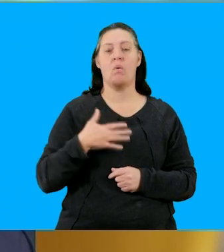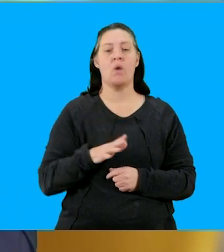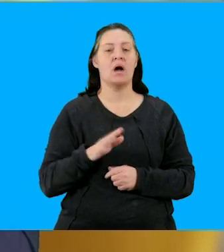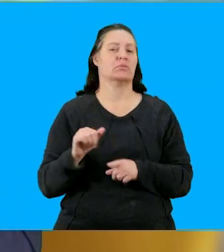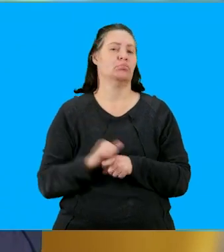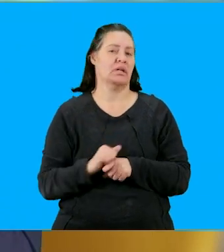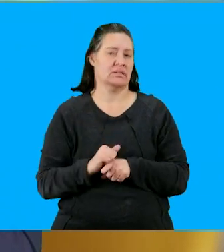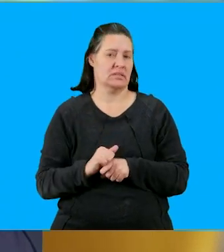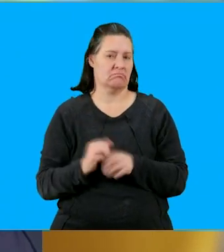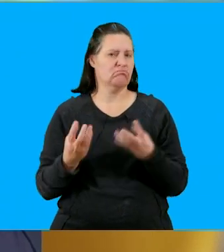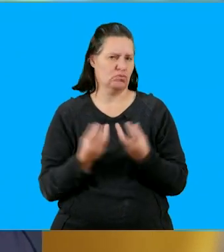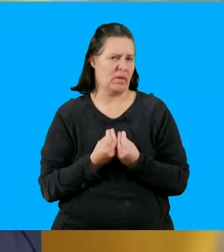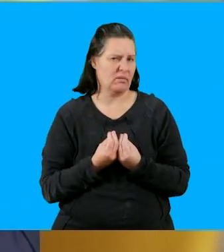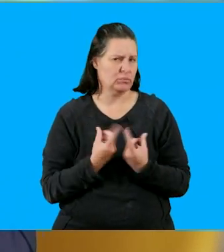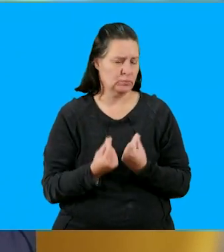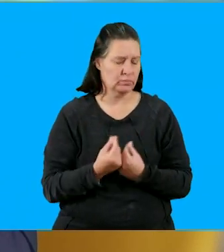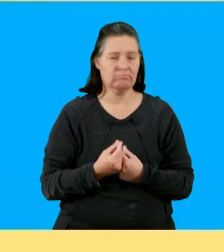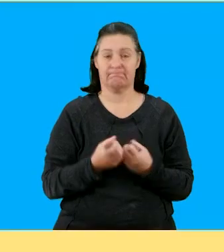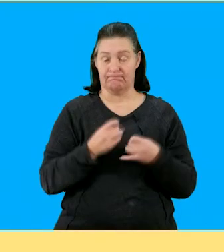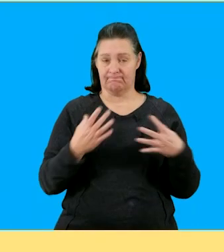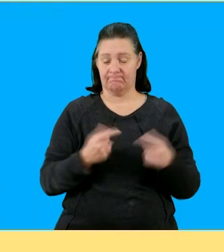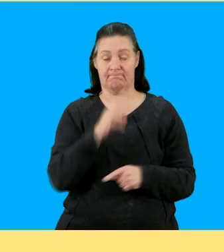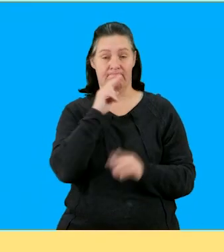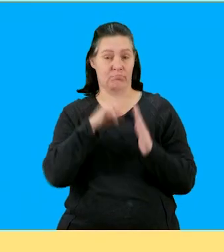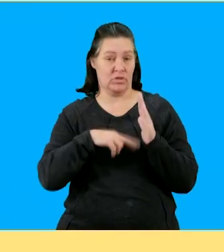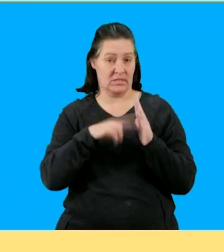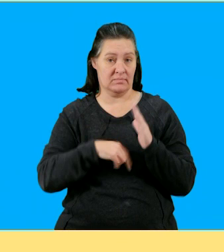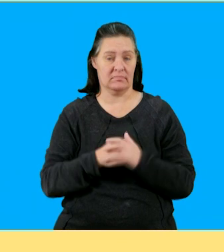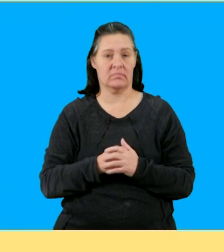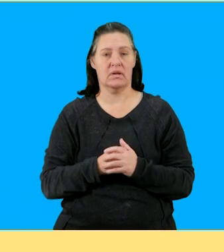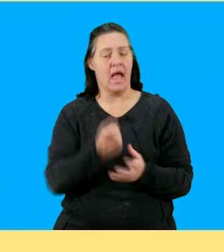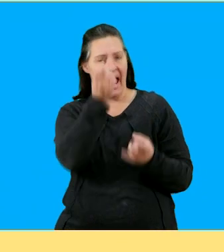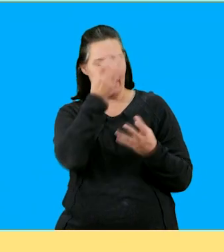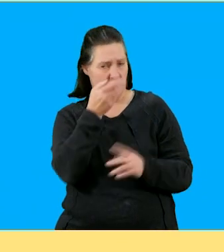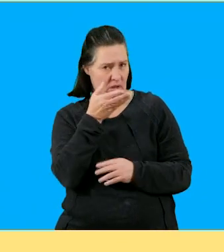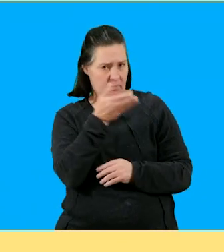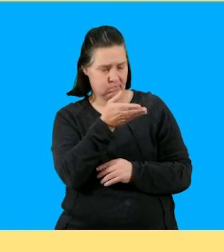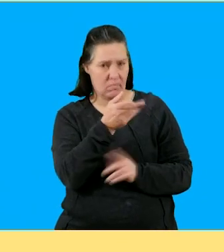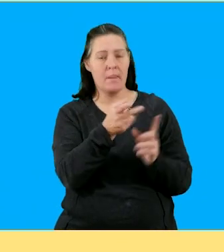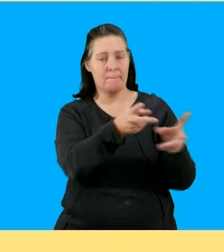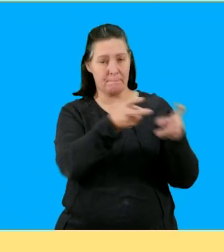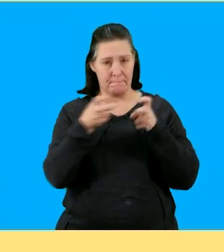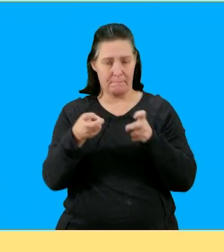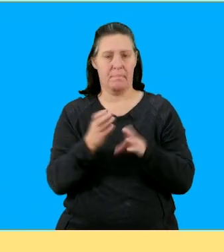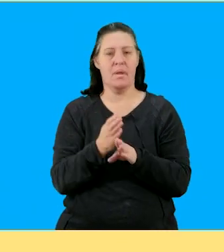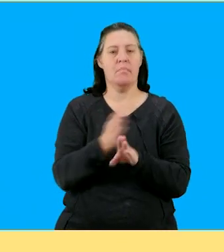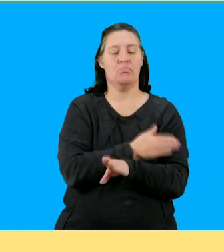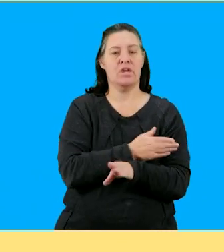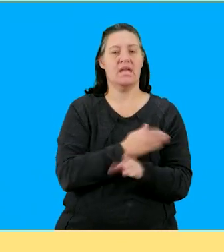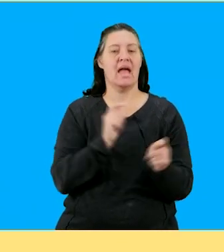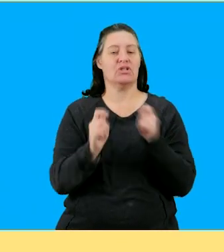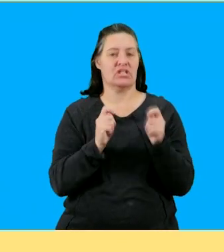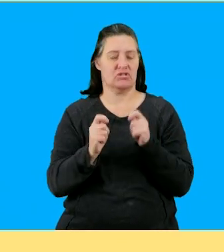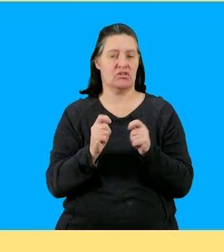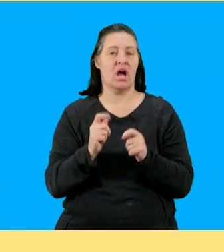to practice together. Let us begin. It reads, the information is extracted from the pre-adjustment trial balance